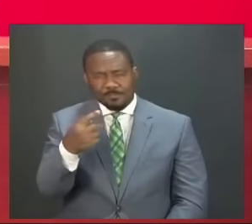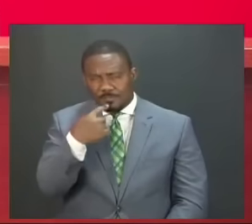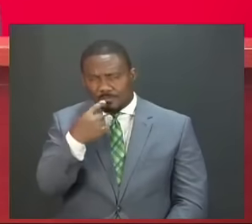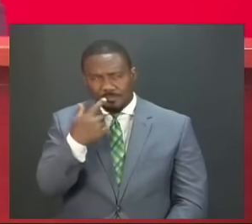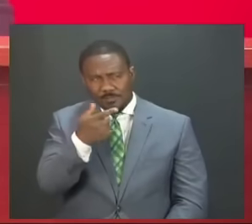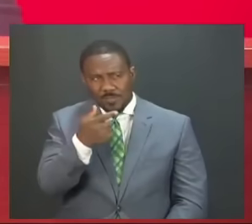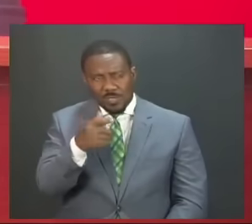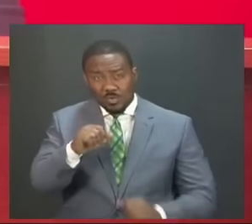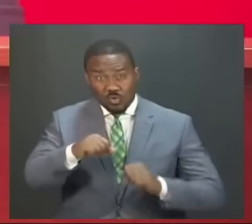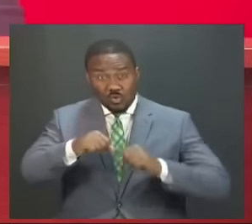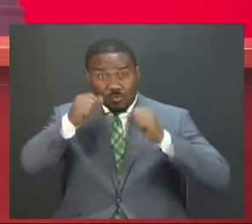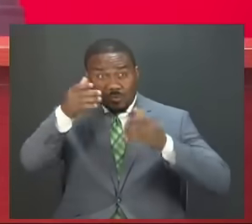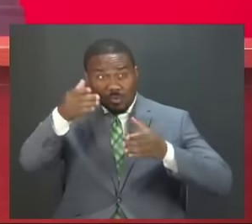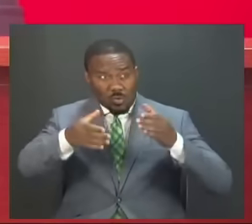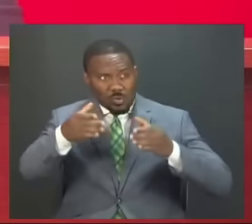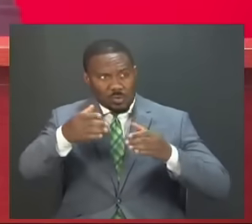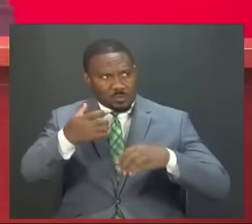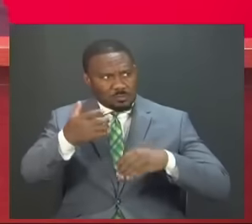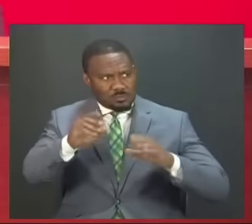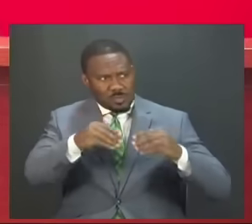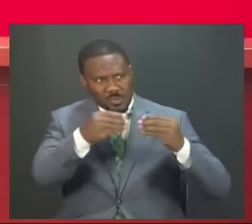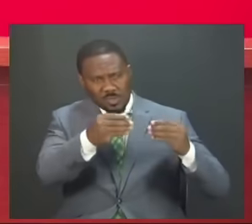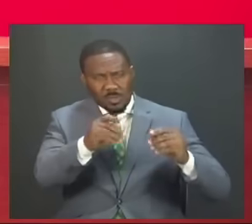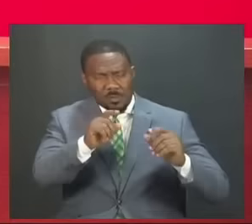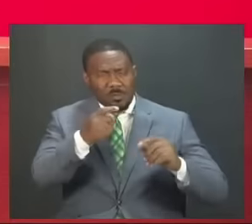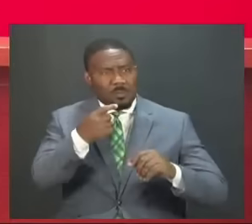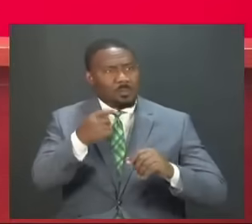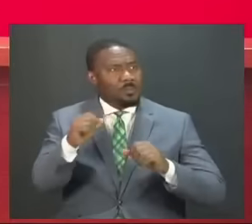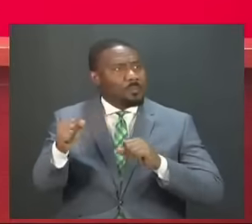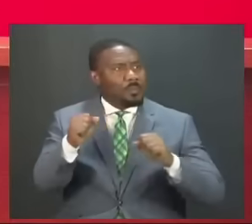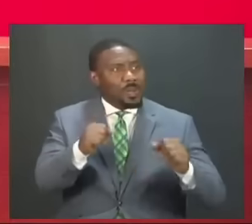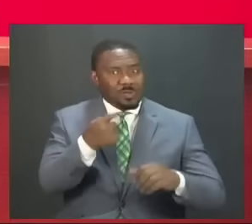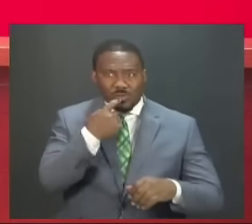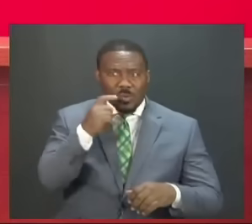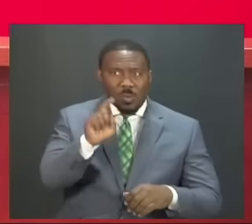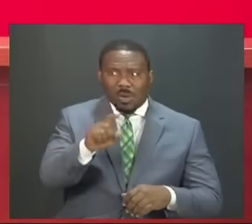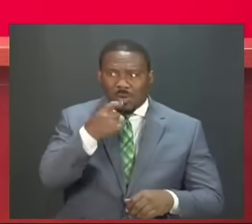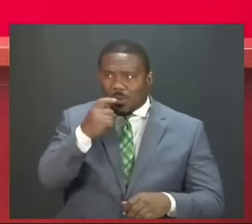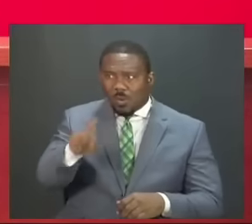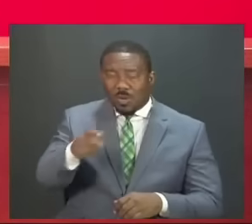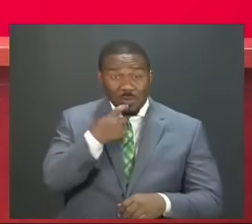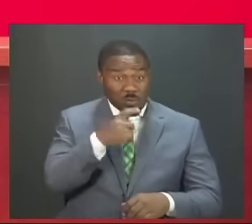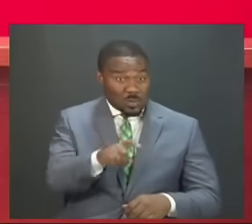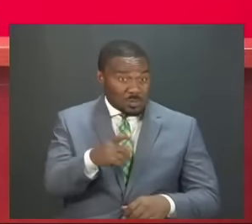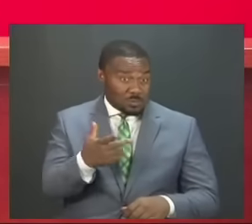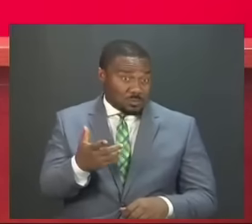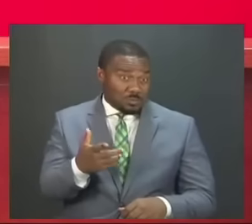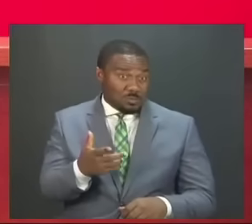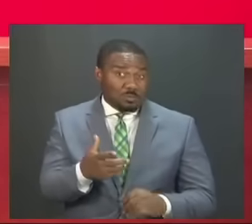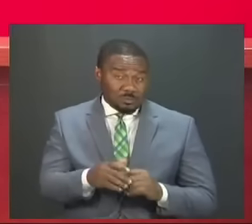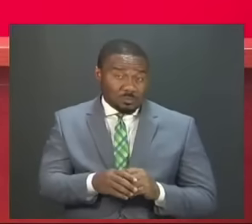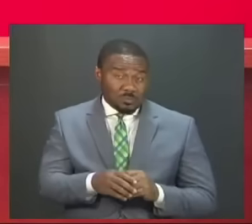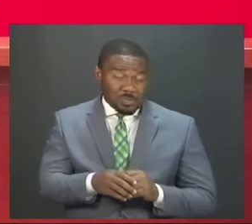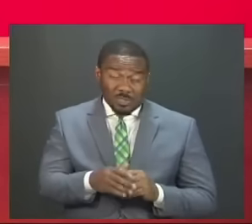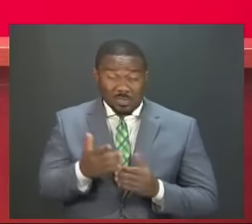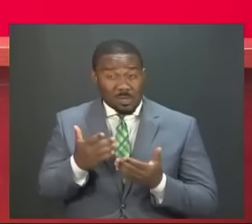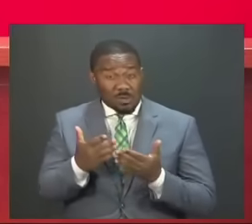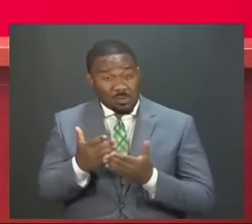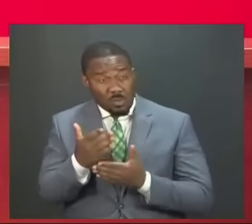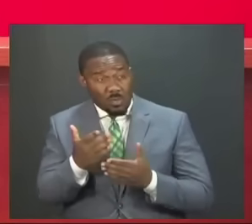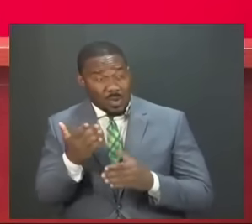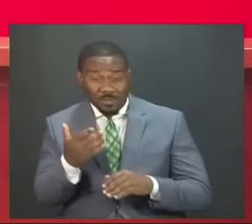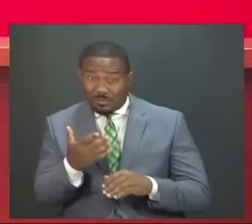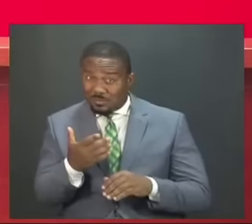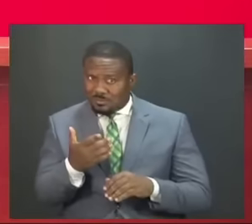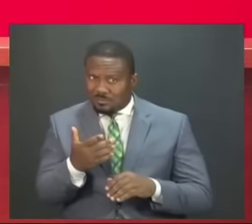powers to make orders and give such directions as it may consider appropriate for giving